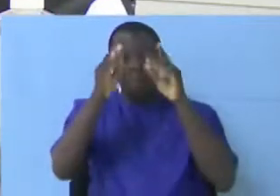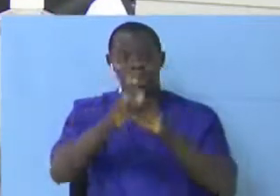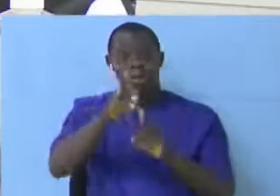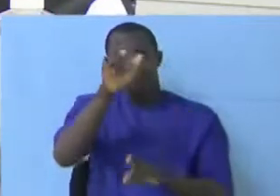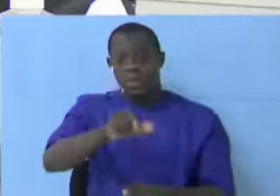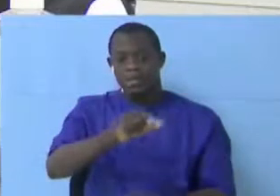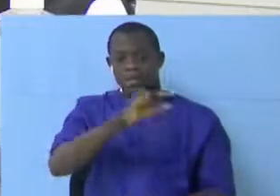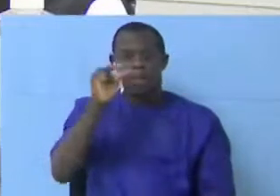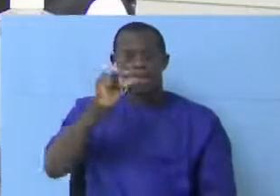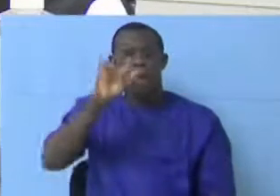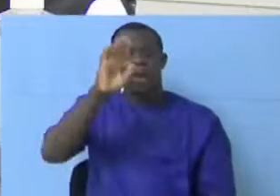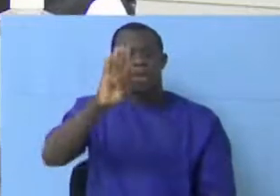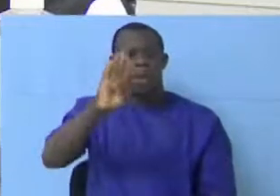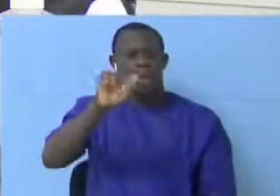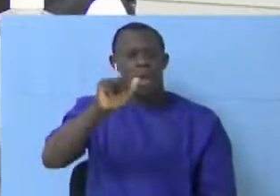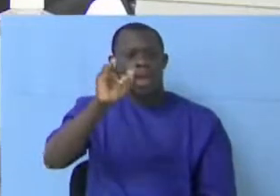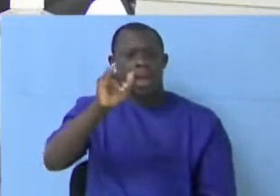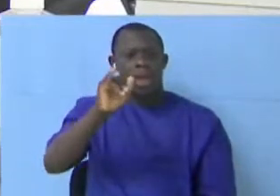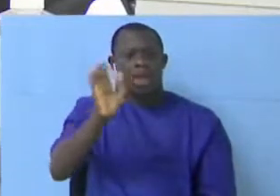Bailo's